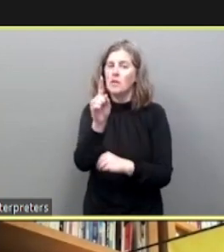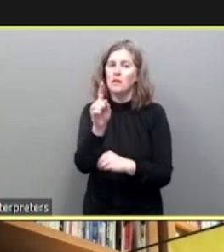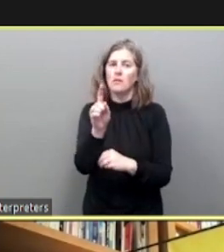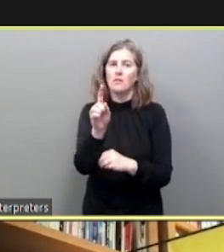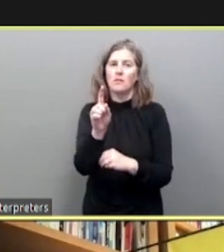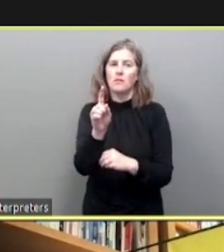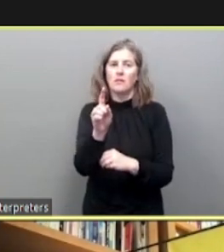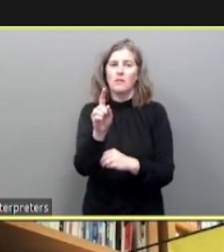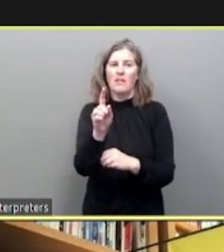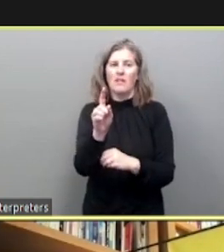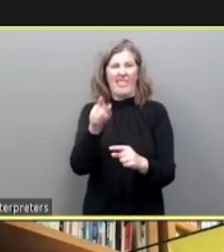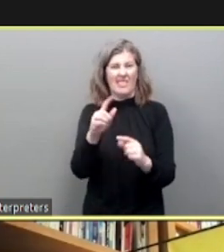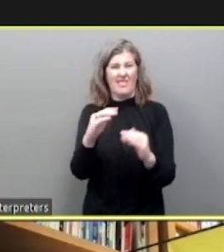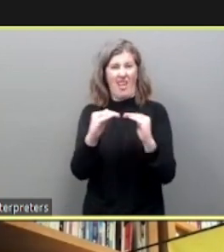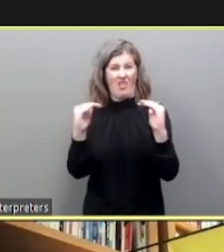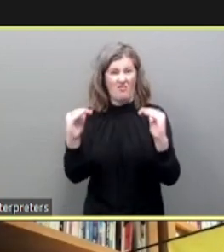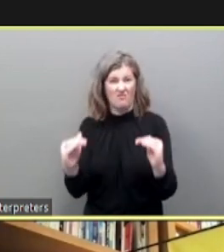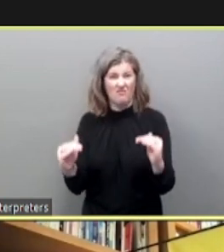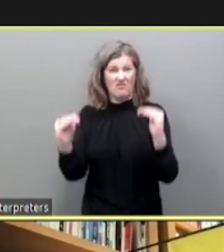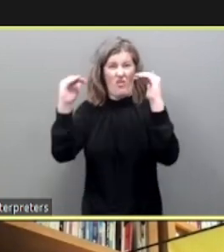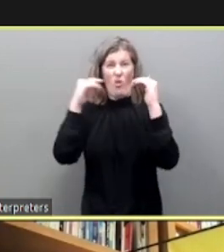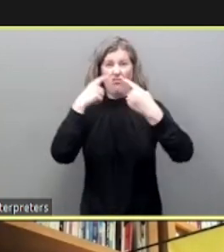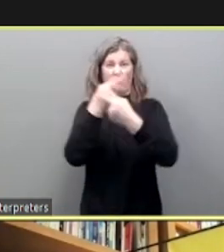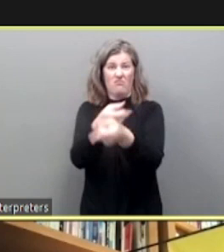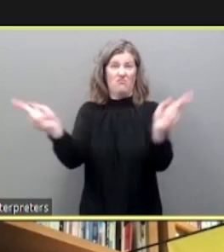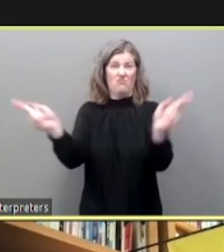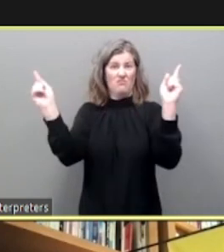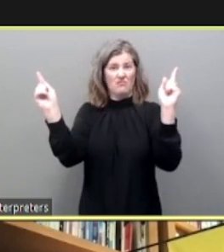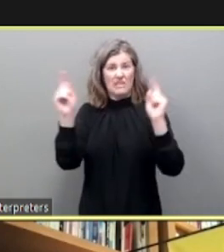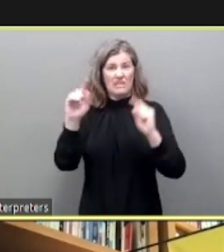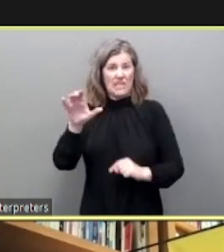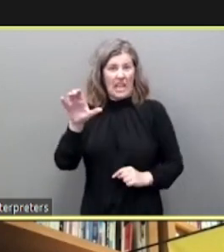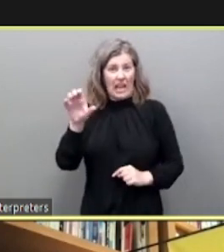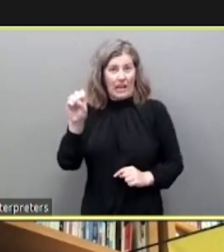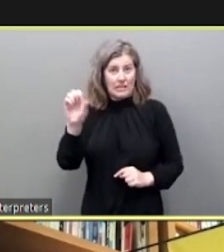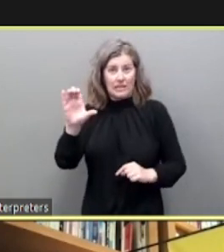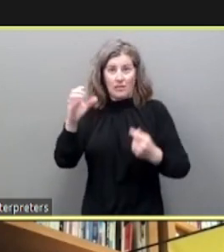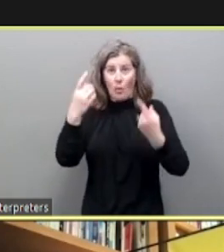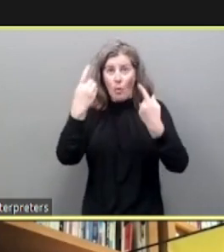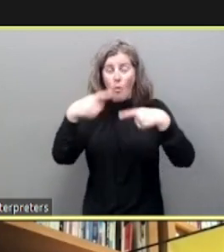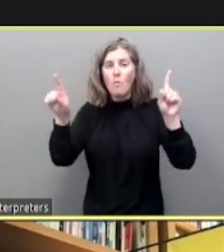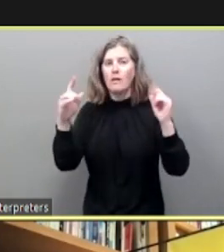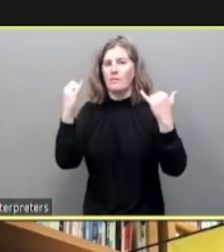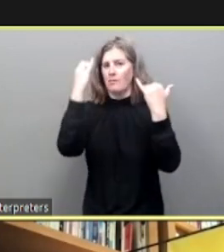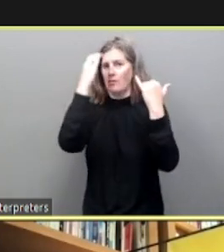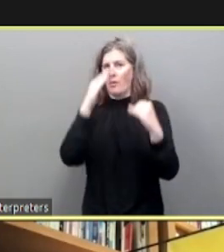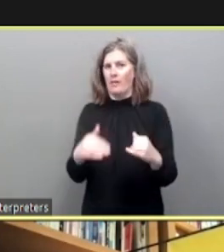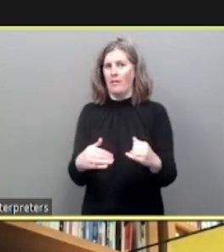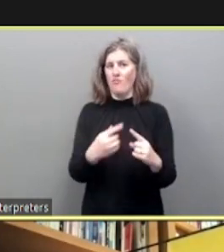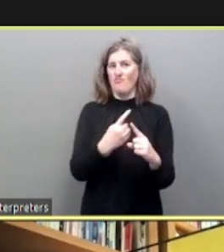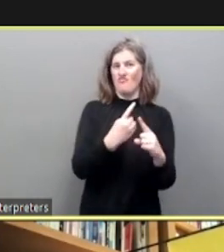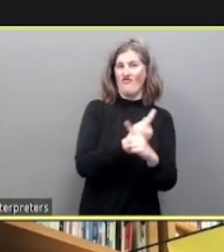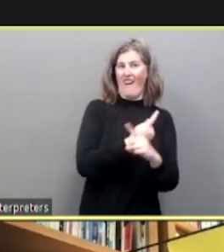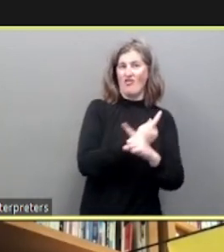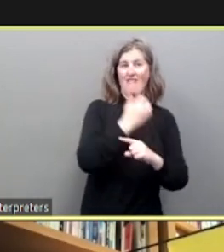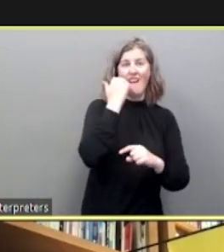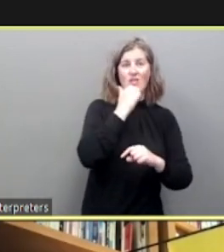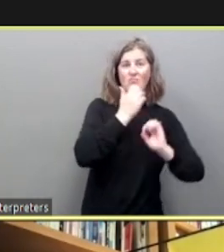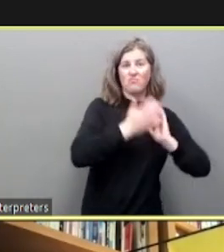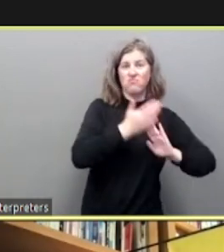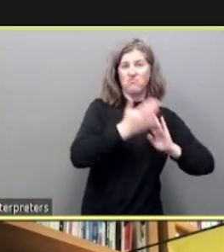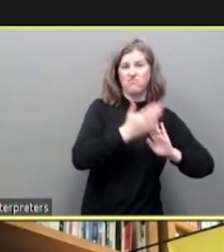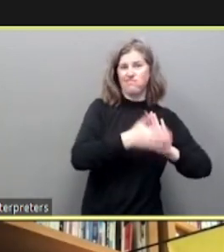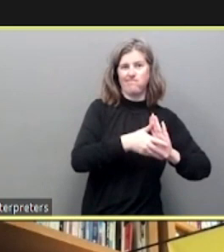to this level and issuing this public health order is noting that we're deviating from normal operations in a lot of our